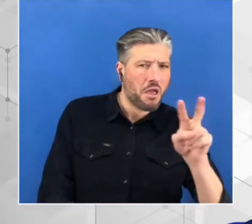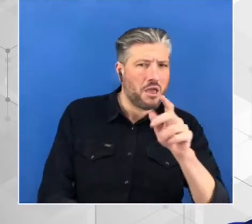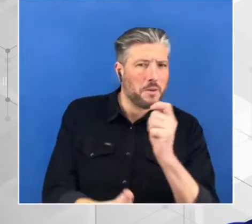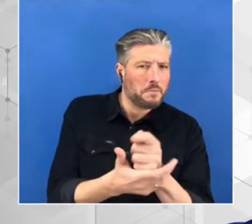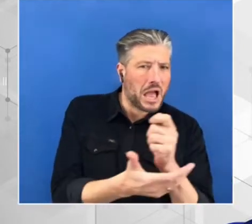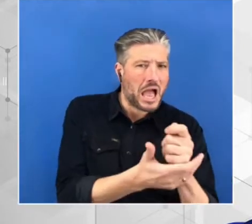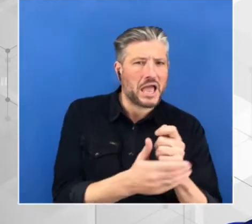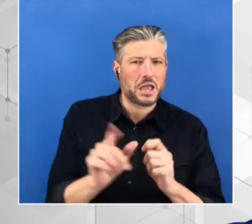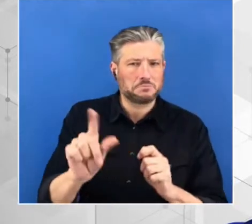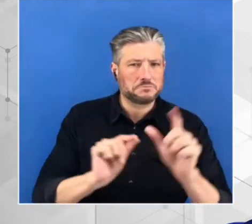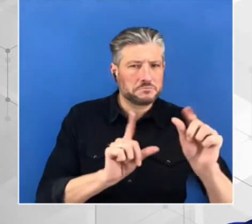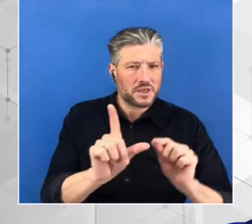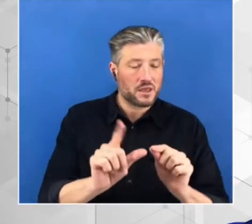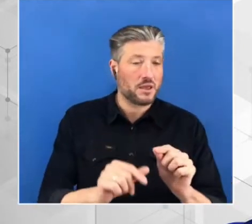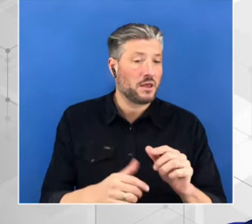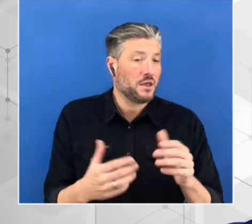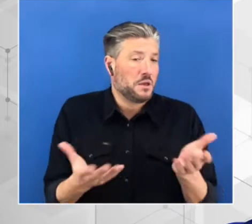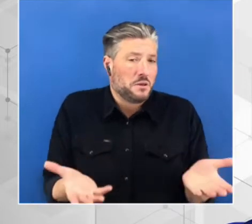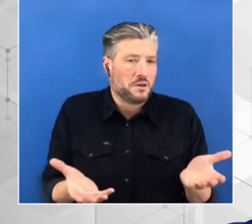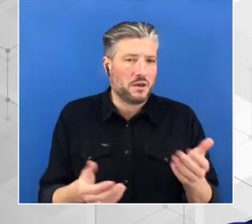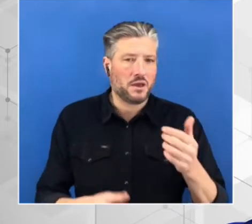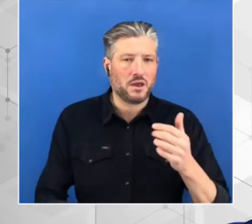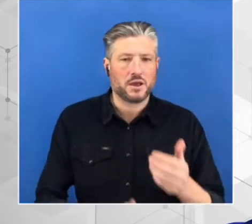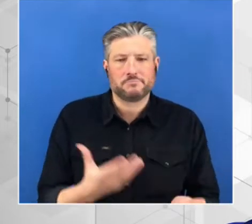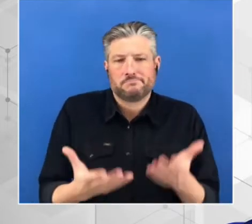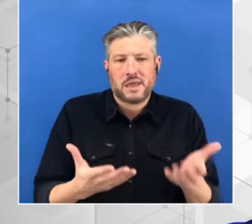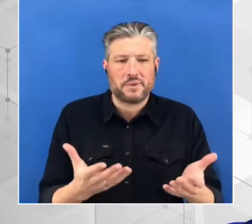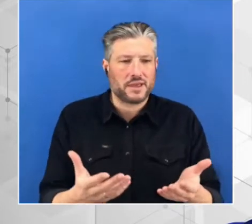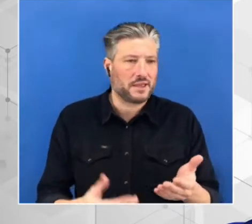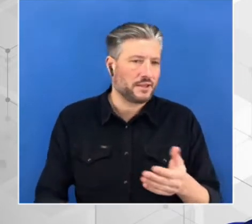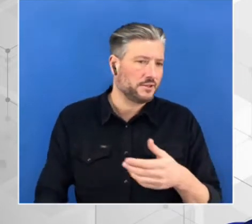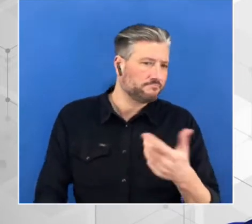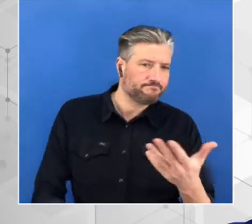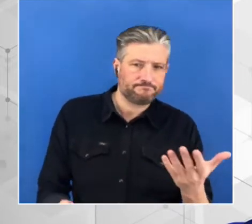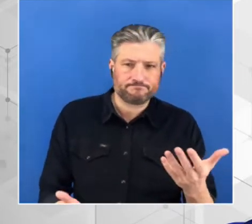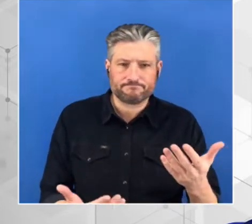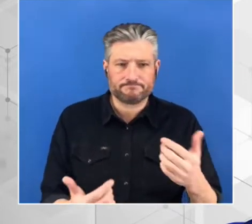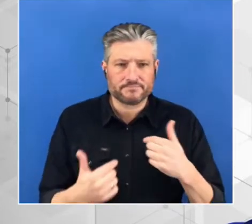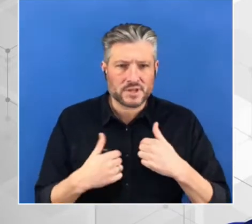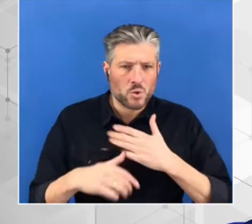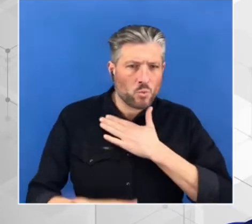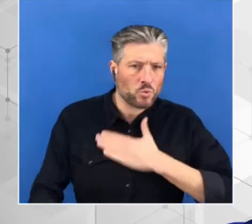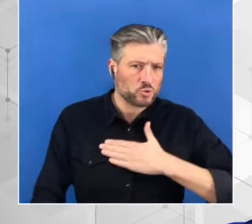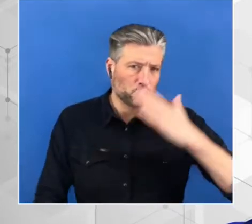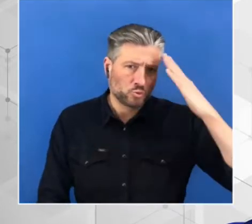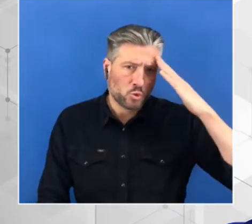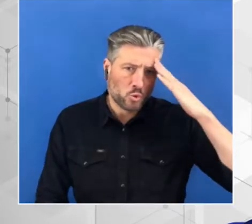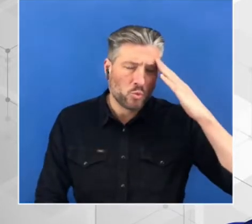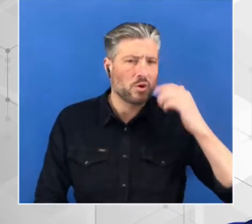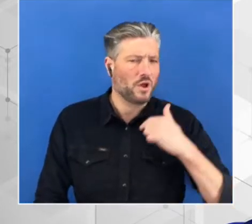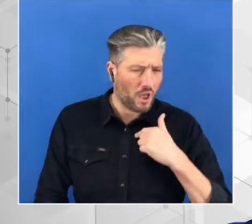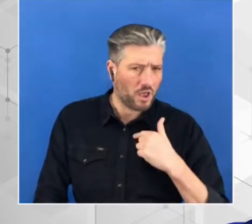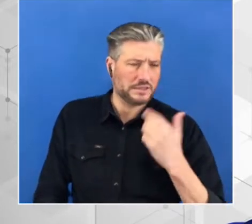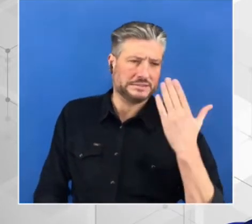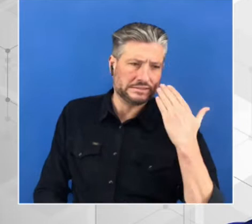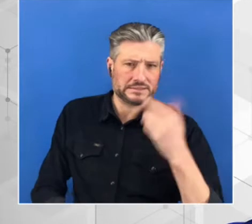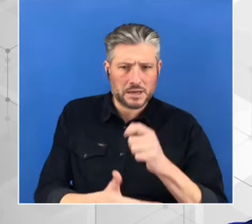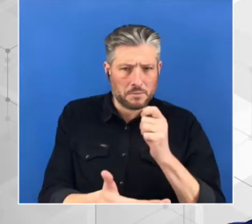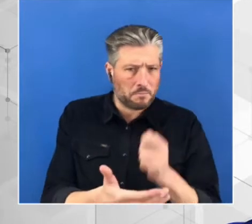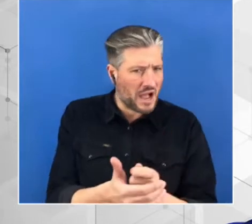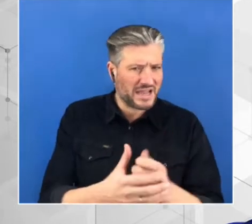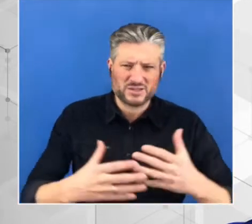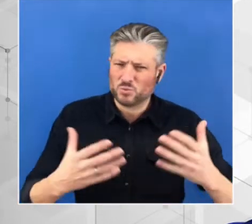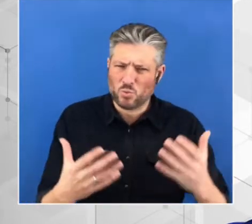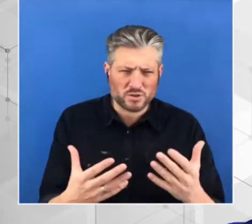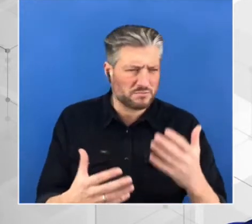purchases. So you call the support team, and then they can tell you something like, oh, you need to click in the top right